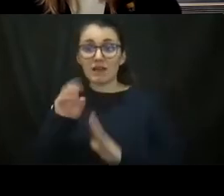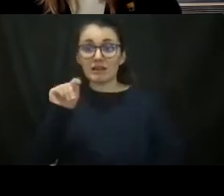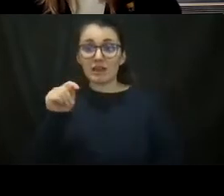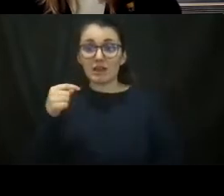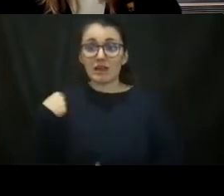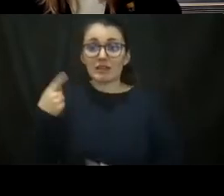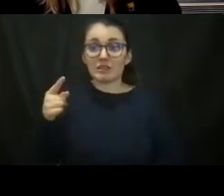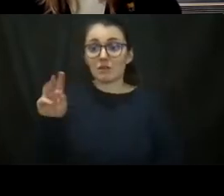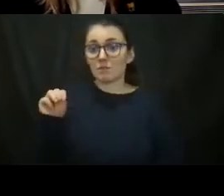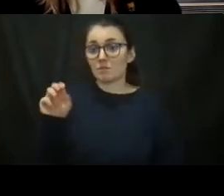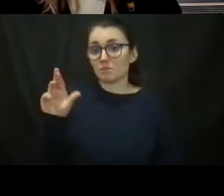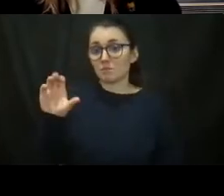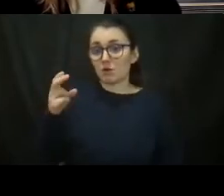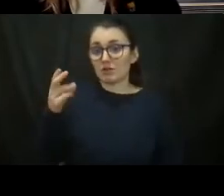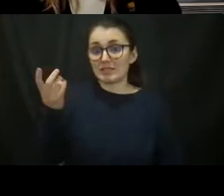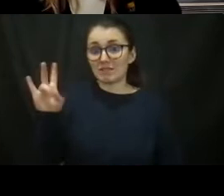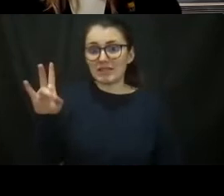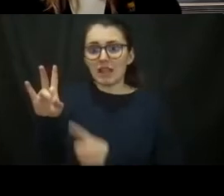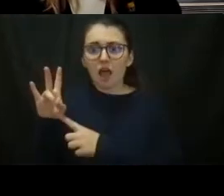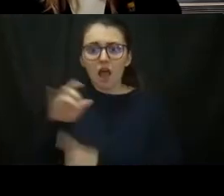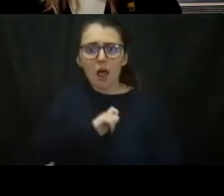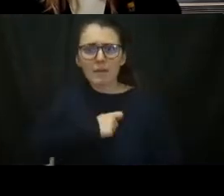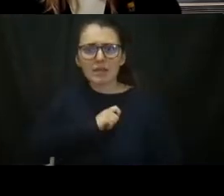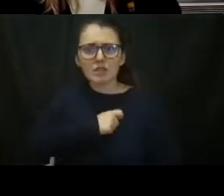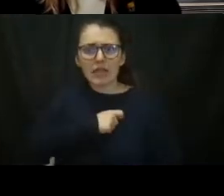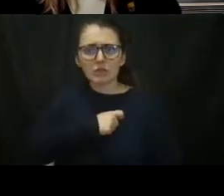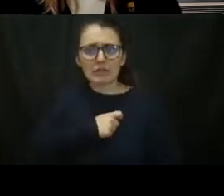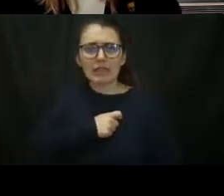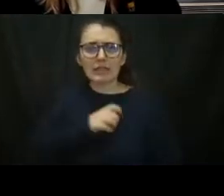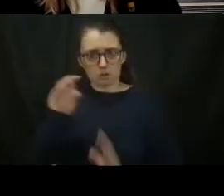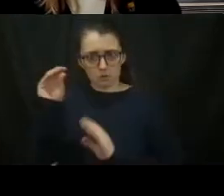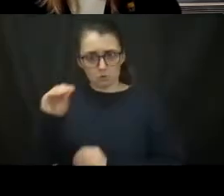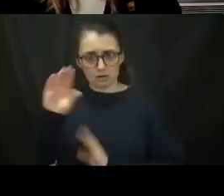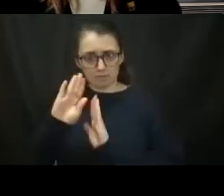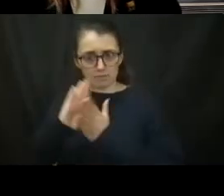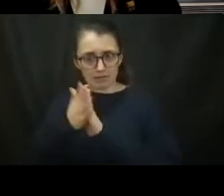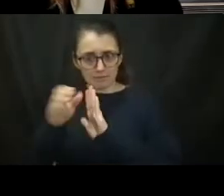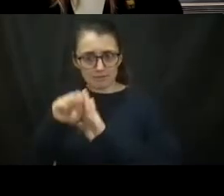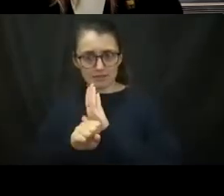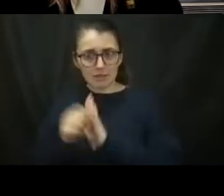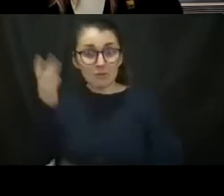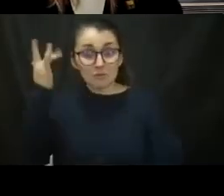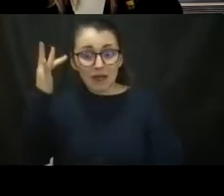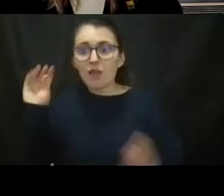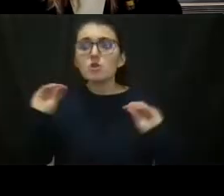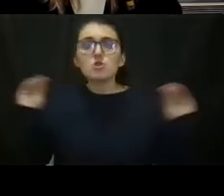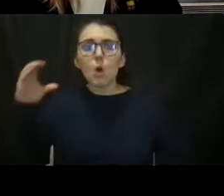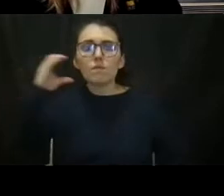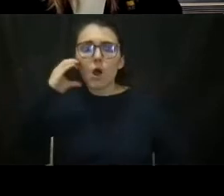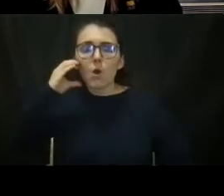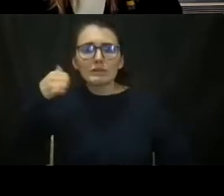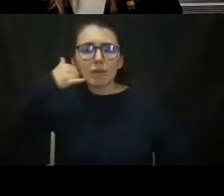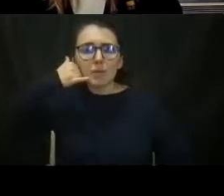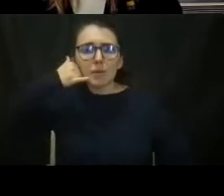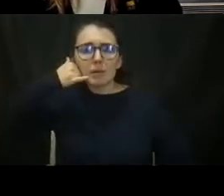St. Patrick's Day, that Oregon became a state? And that was because we didn't have cell phones back then, right? So the